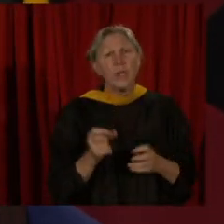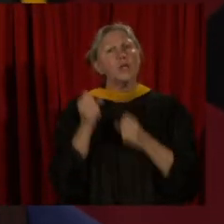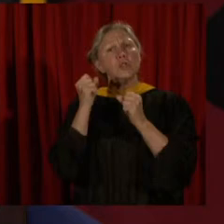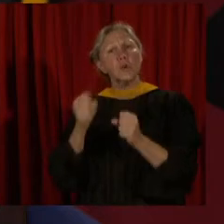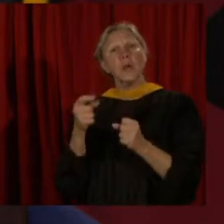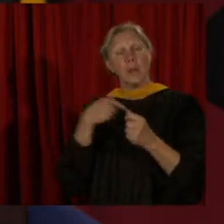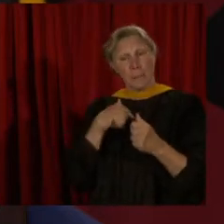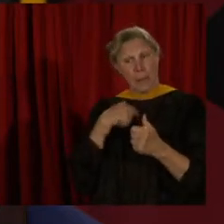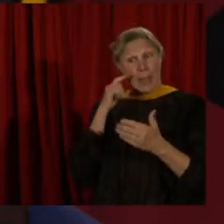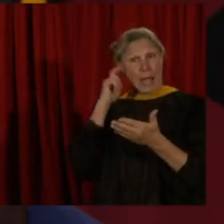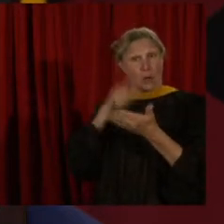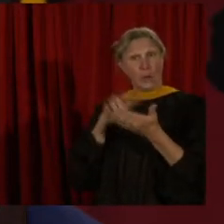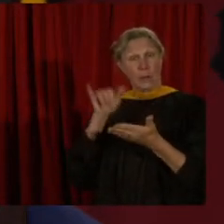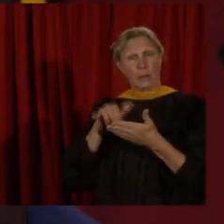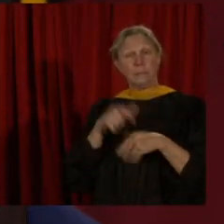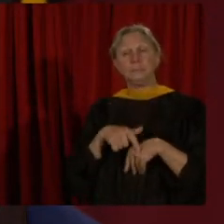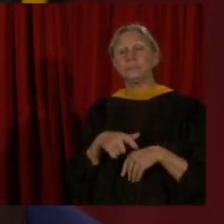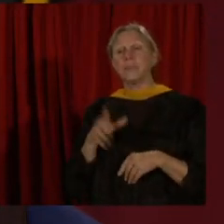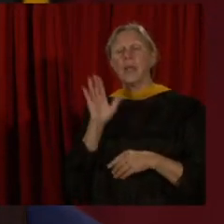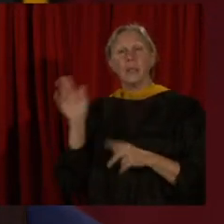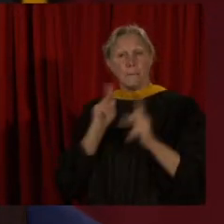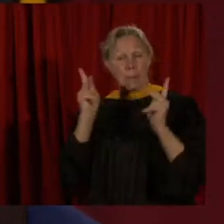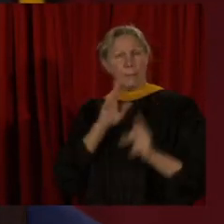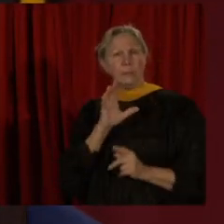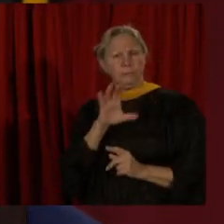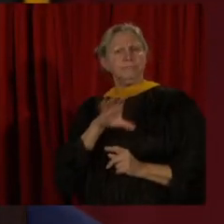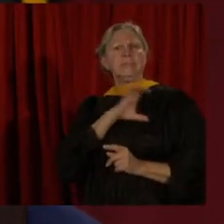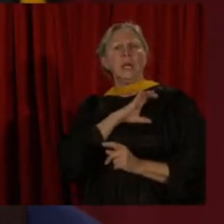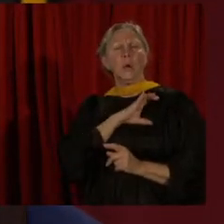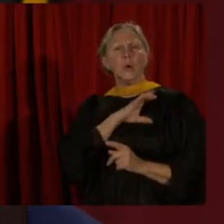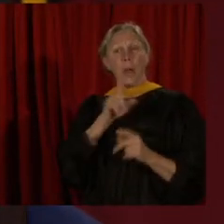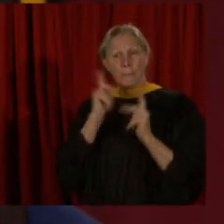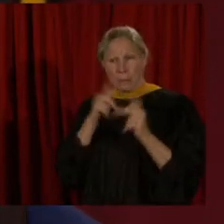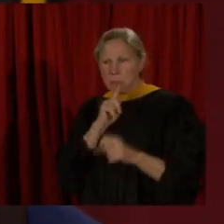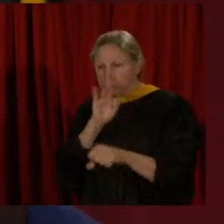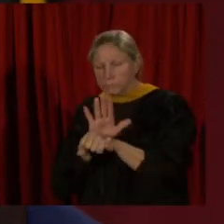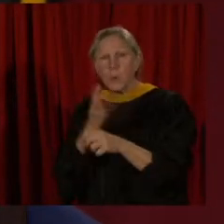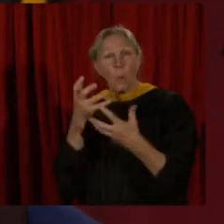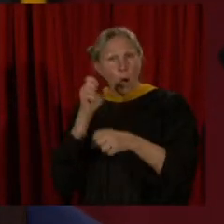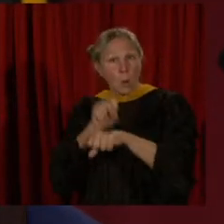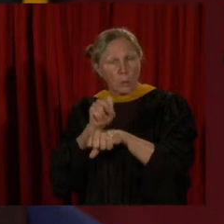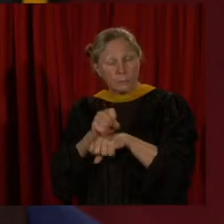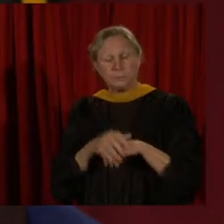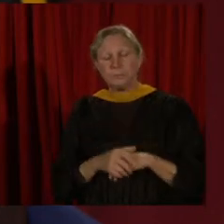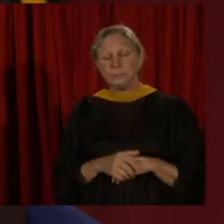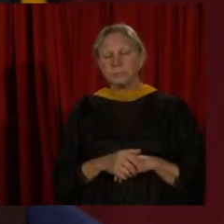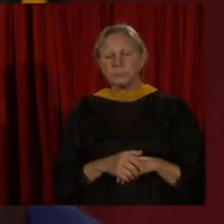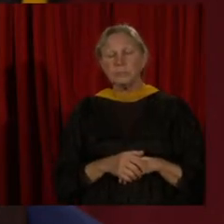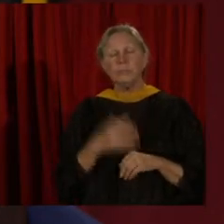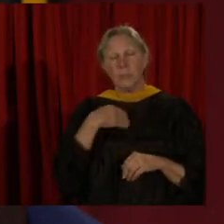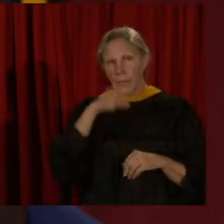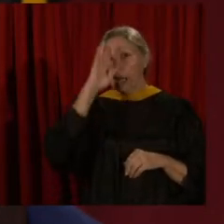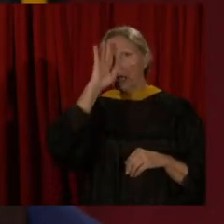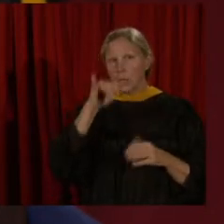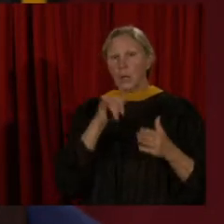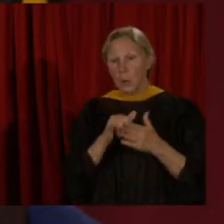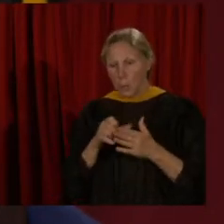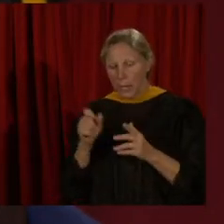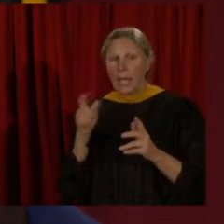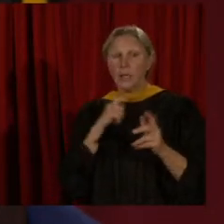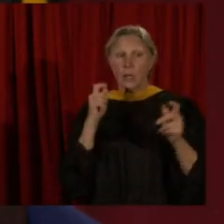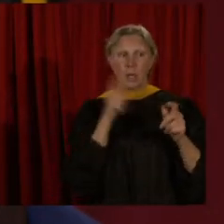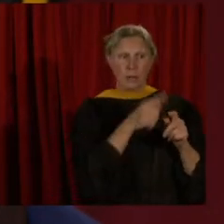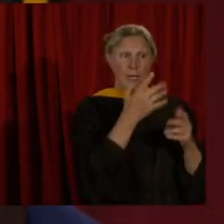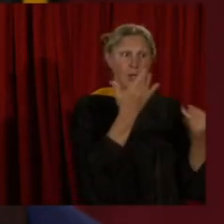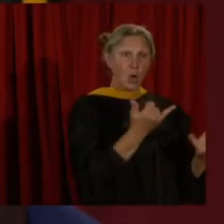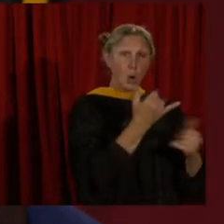to me were the character and dedication of our people. I knew we had to adapt and change. In